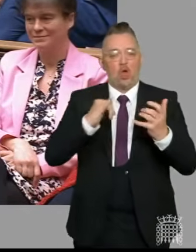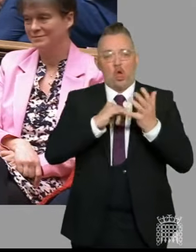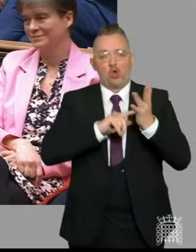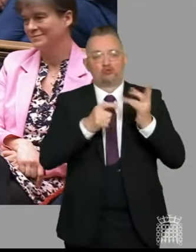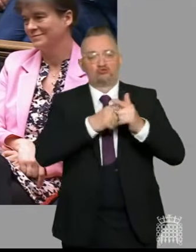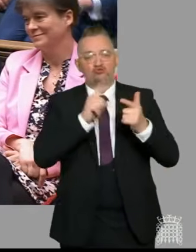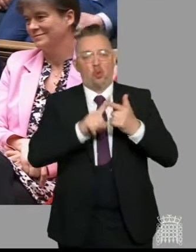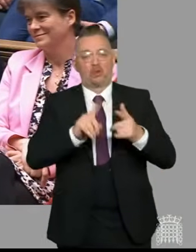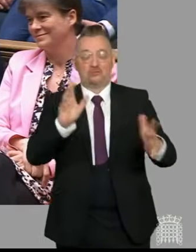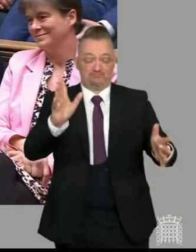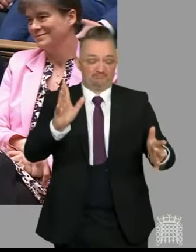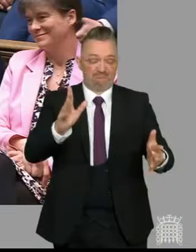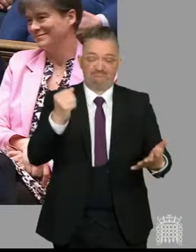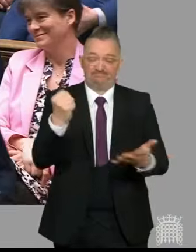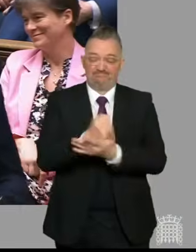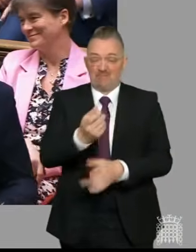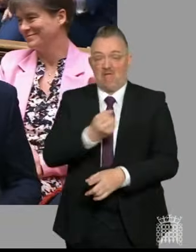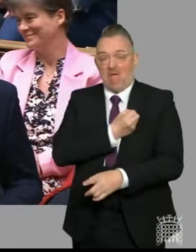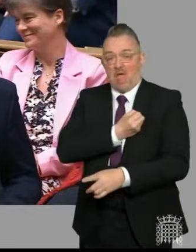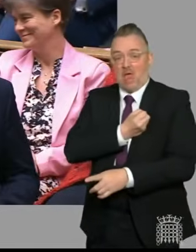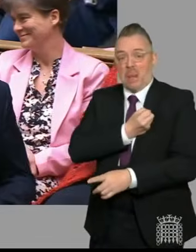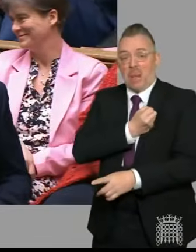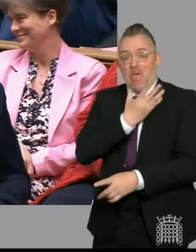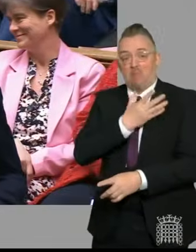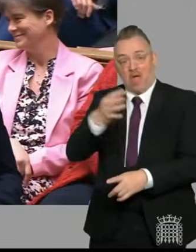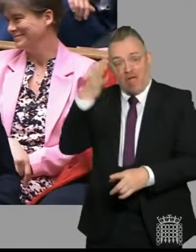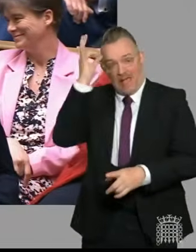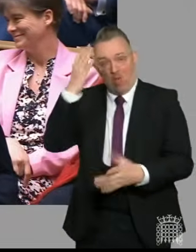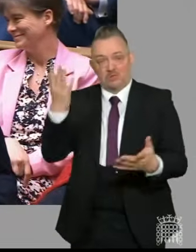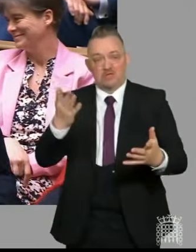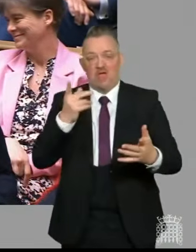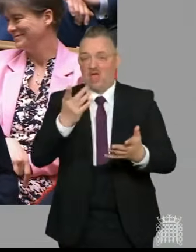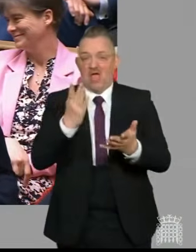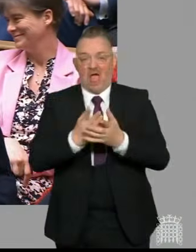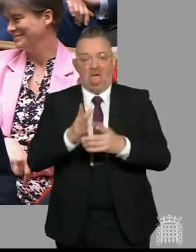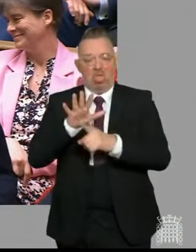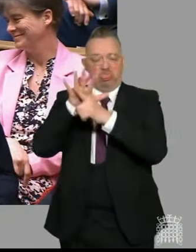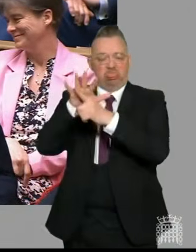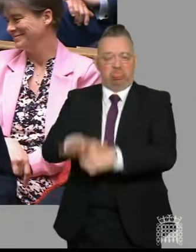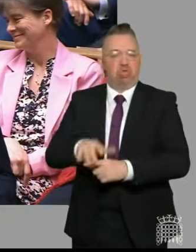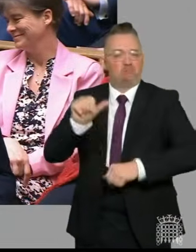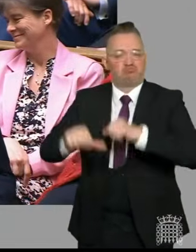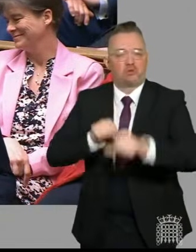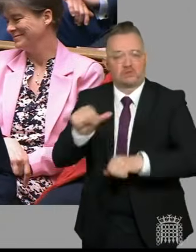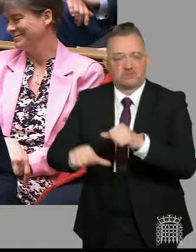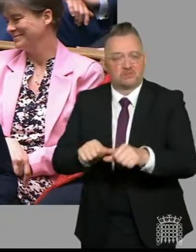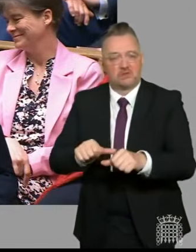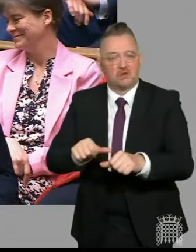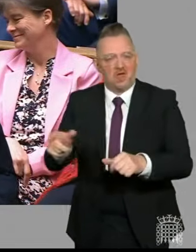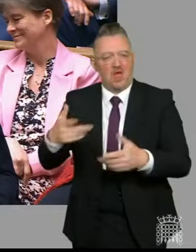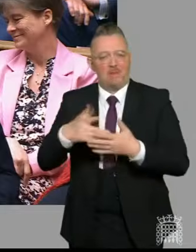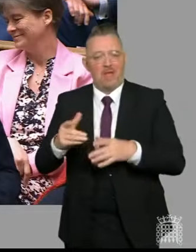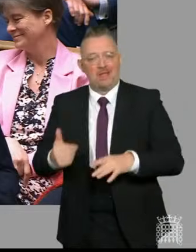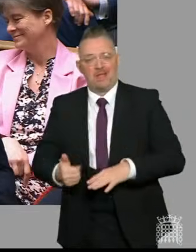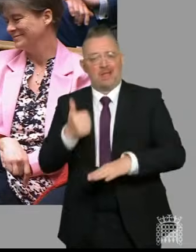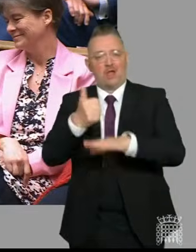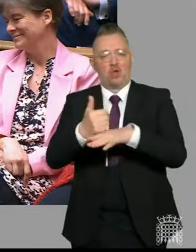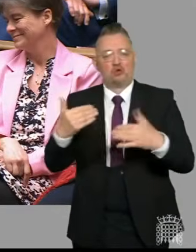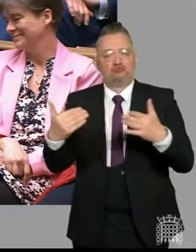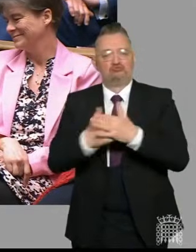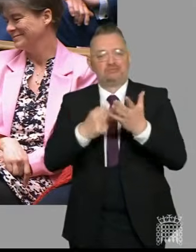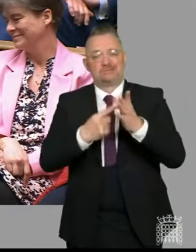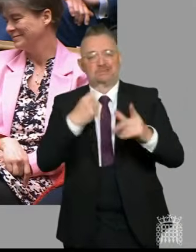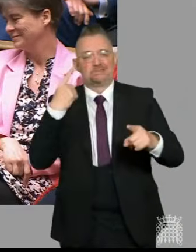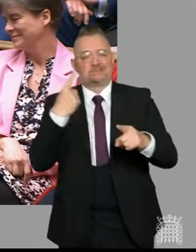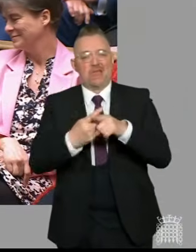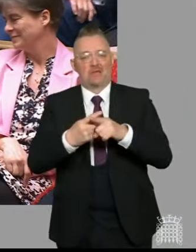City Council seek to undermine this progress by introducing a brand new garden tax on residents to have their garden waste collected, refuse to